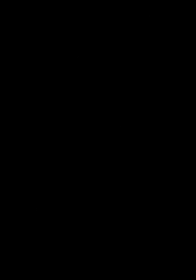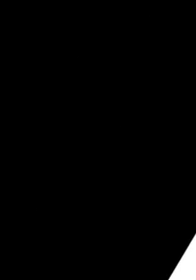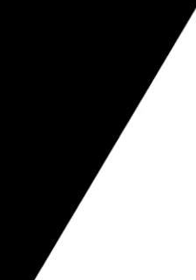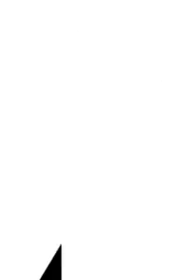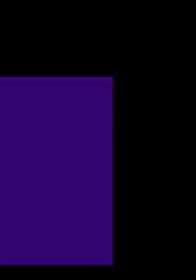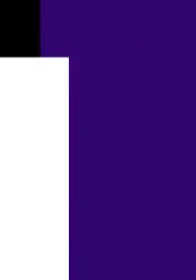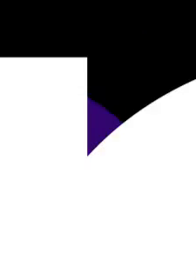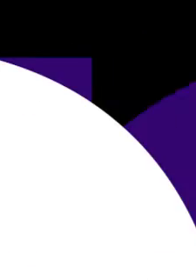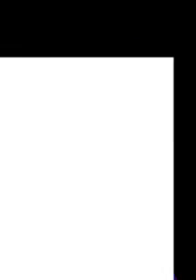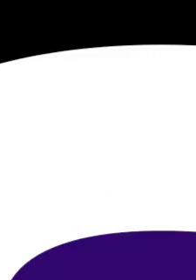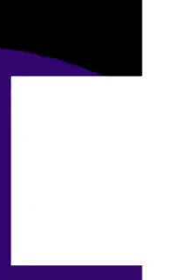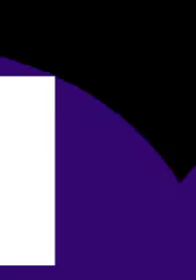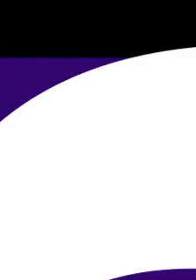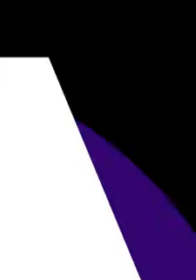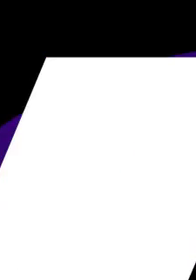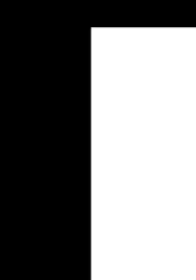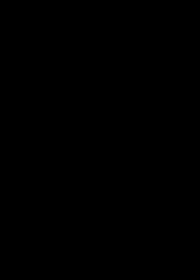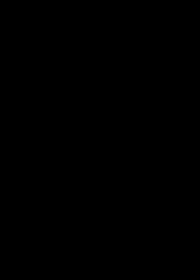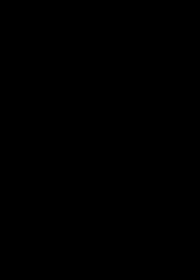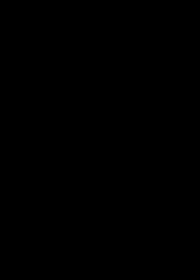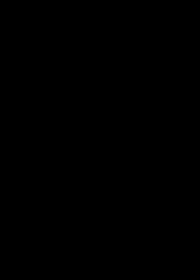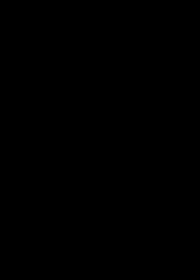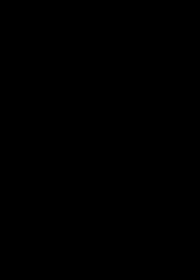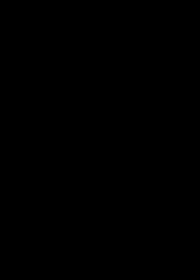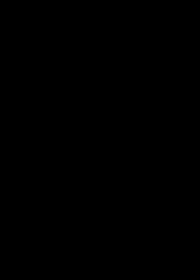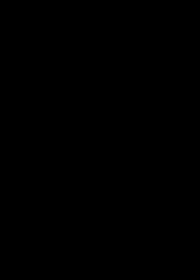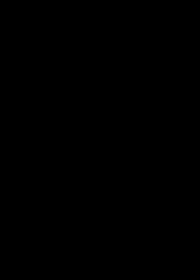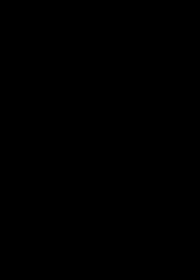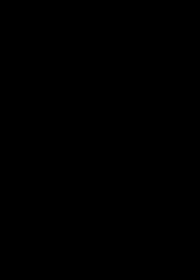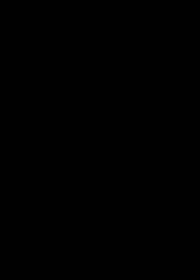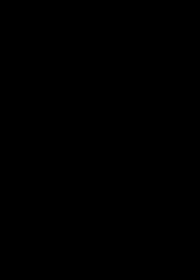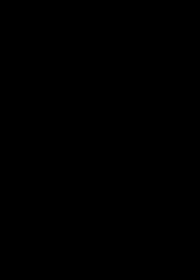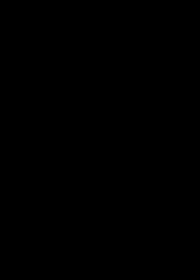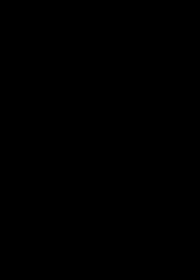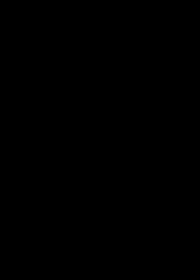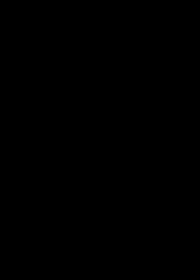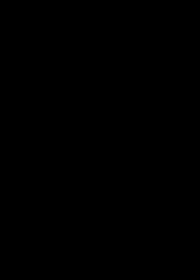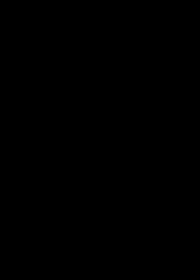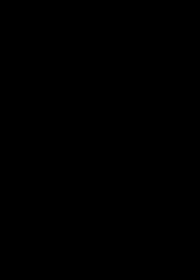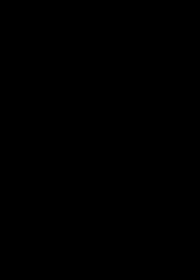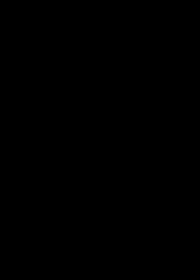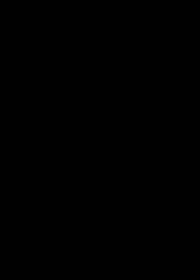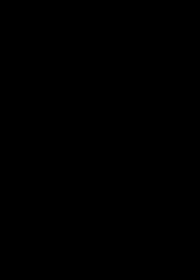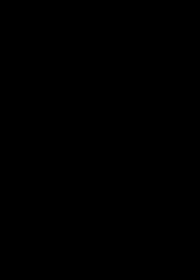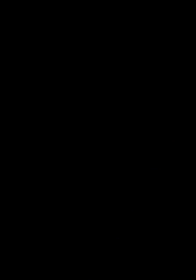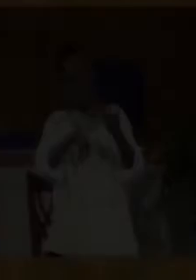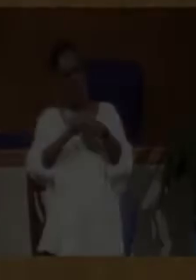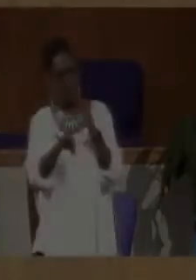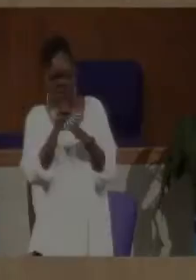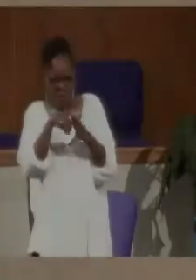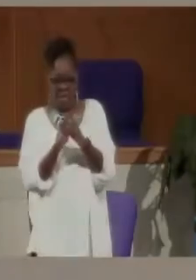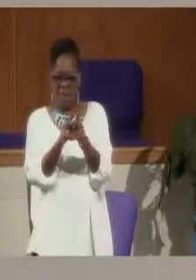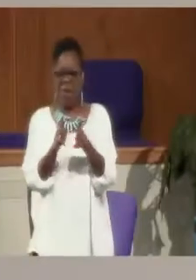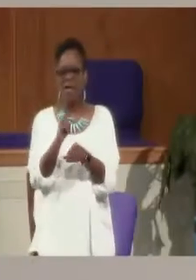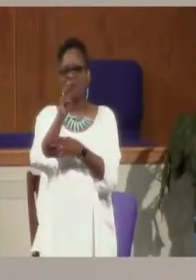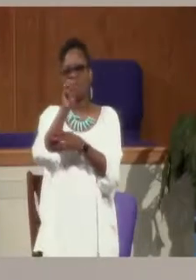are strange, brother, because they don't give him a name. But that does not mean he is disqualified. We find him in a place in Mark